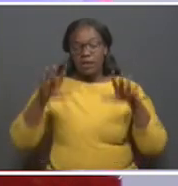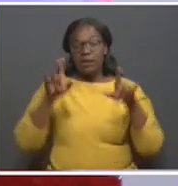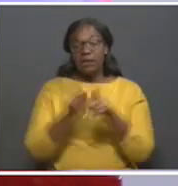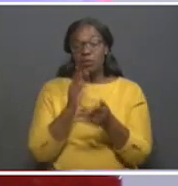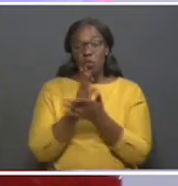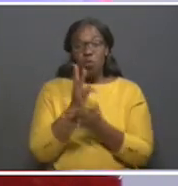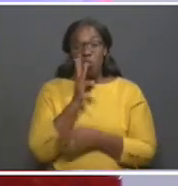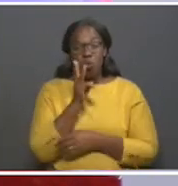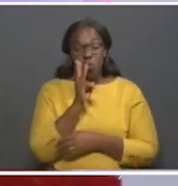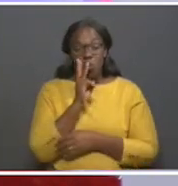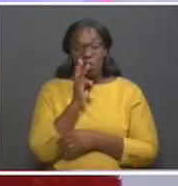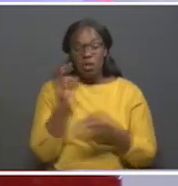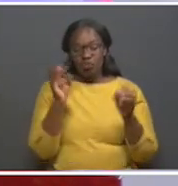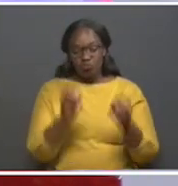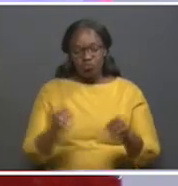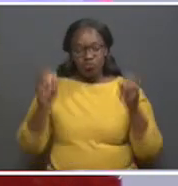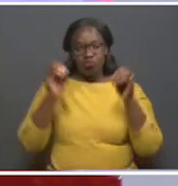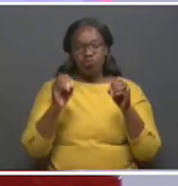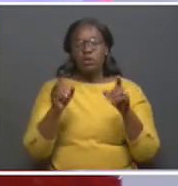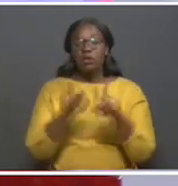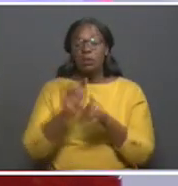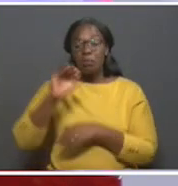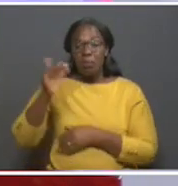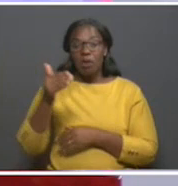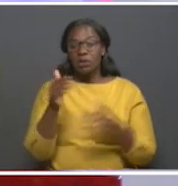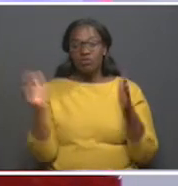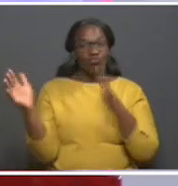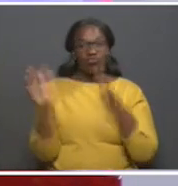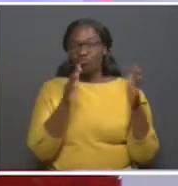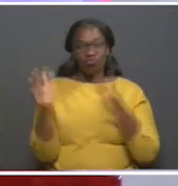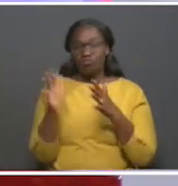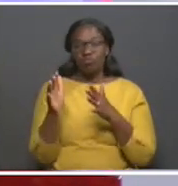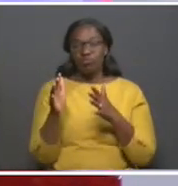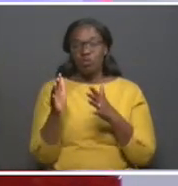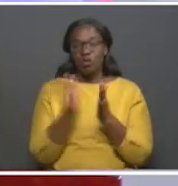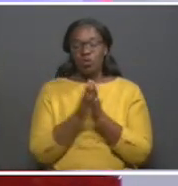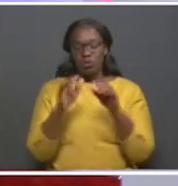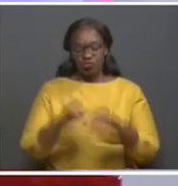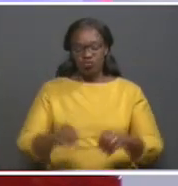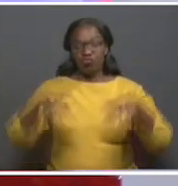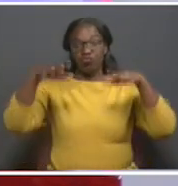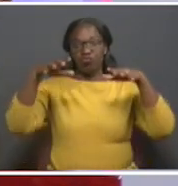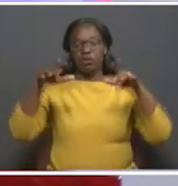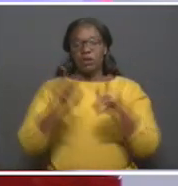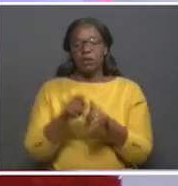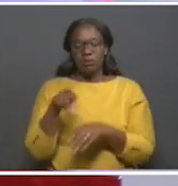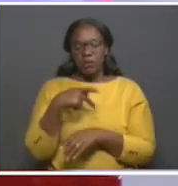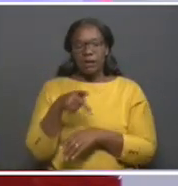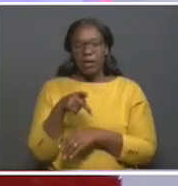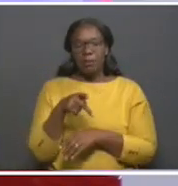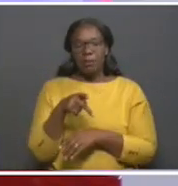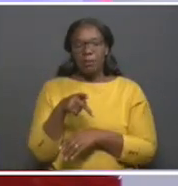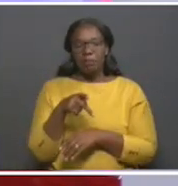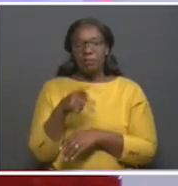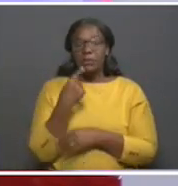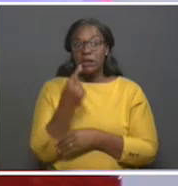waters roar and foam, though the mountains tremble at its swelling. And the psalmist, the sons of Korah,